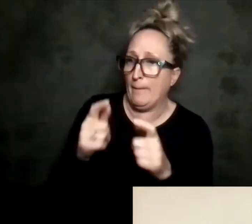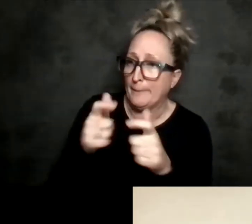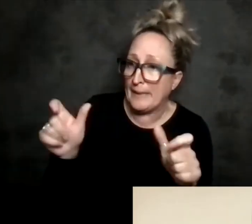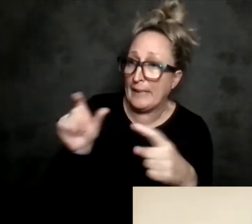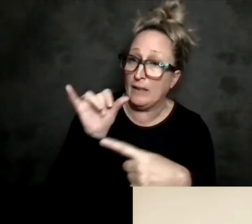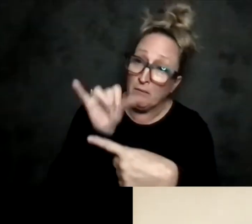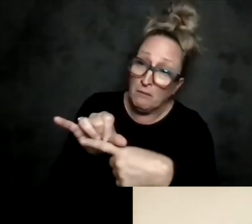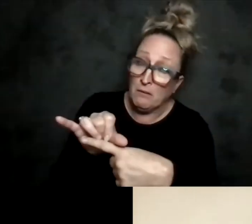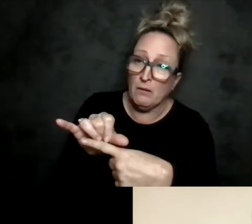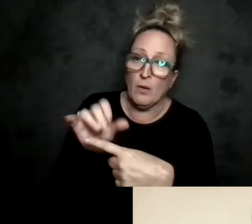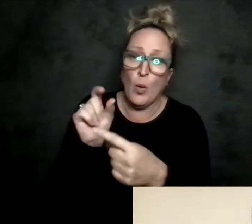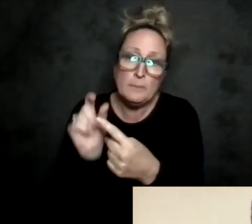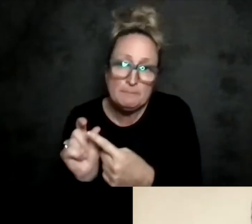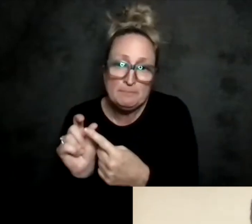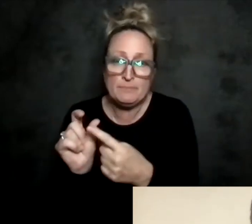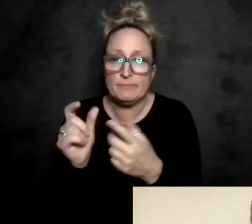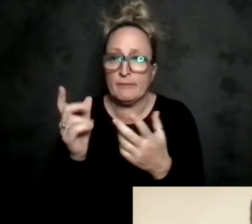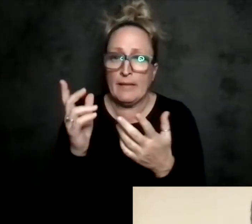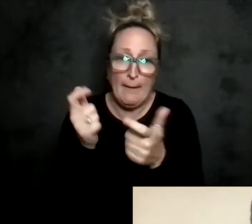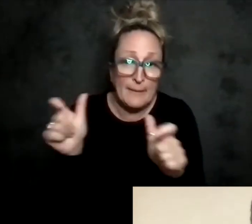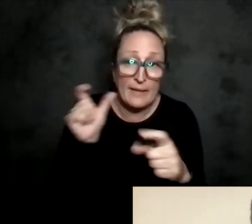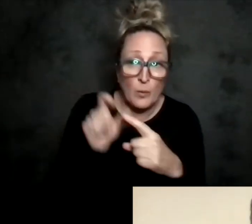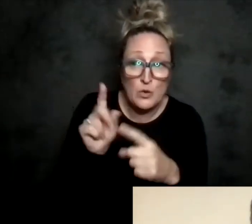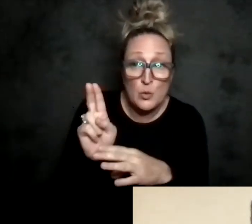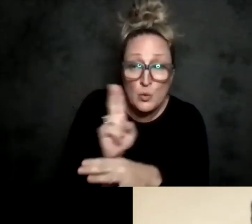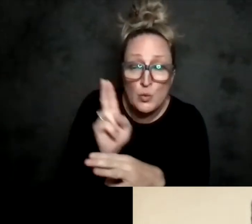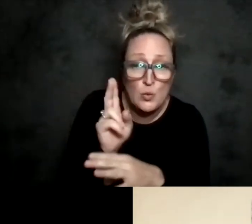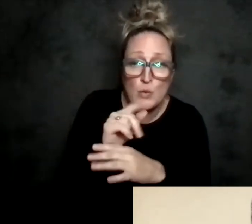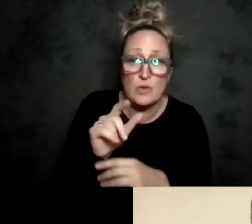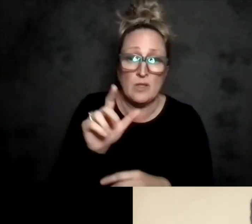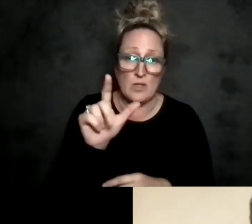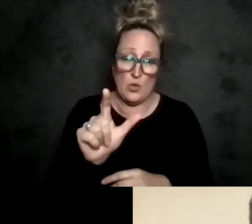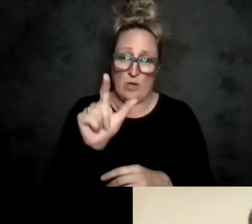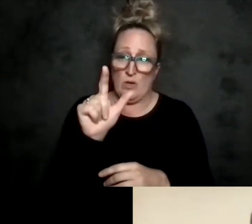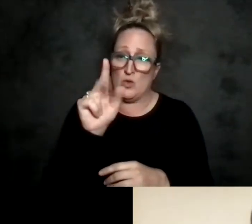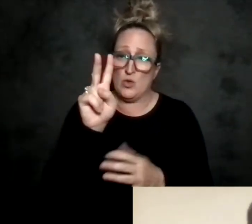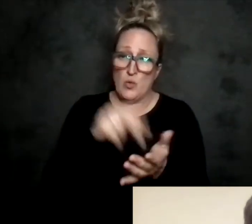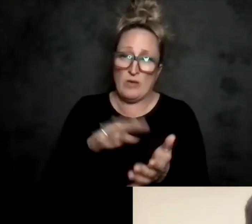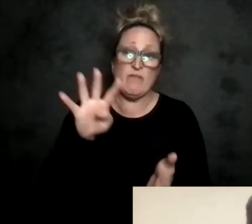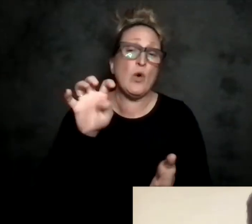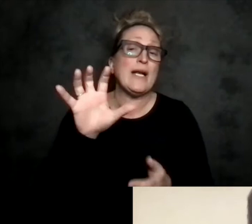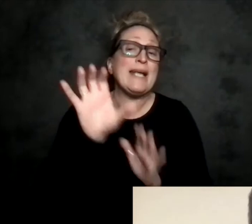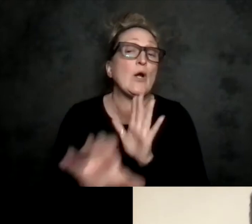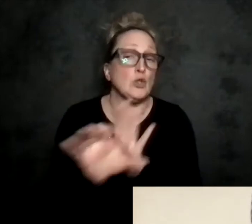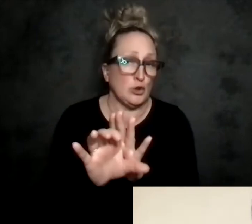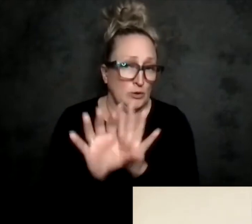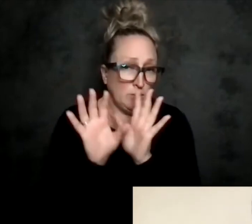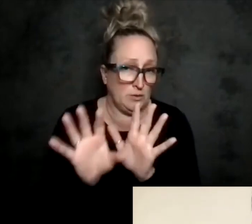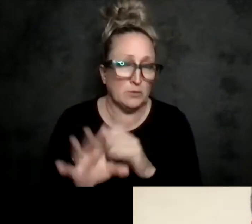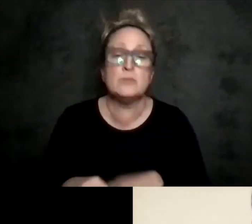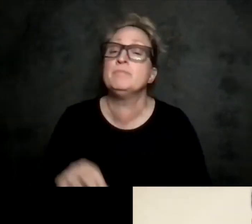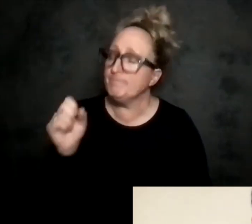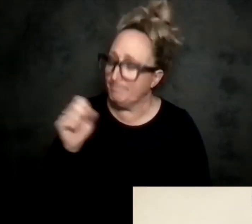I mean, how big the words how big are the words that you use? But it's 2,400 characters, correct? It's